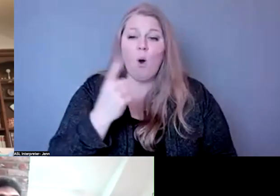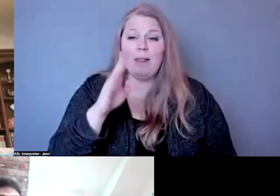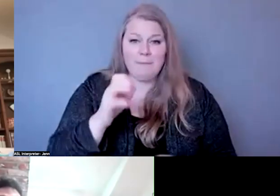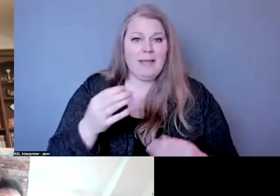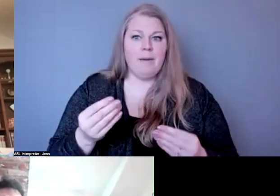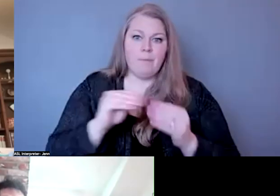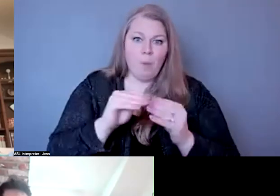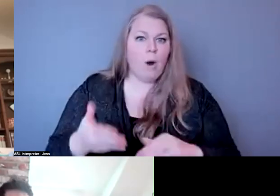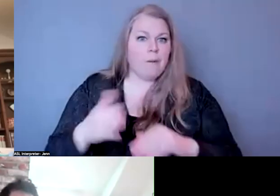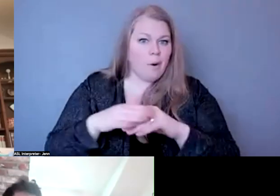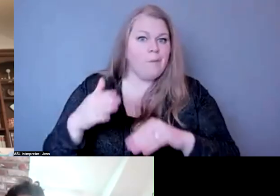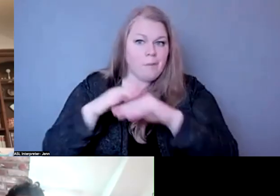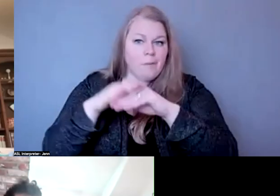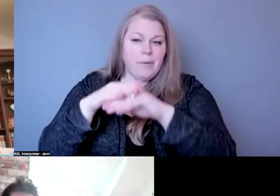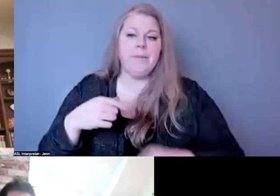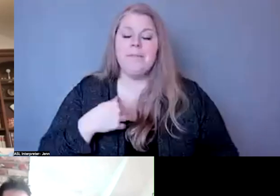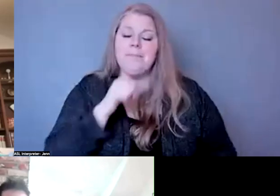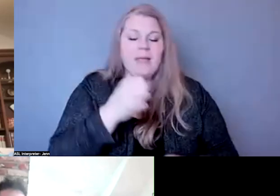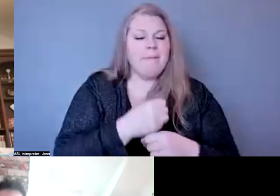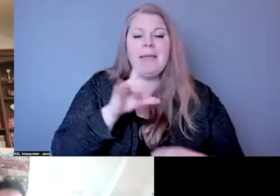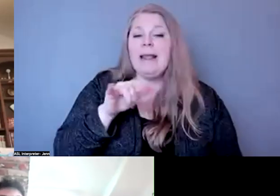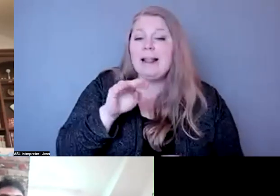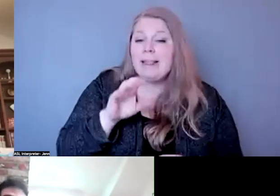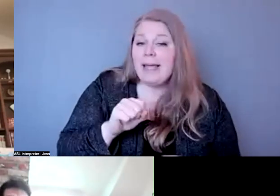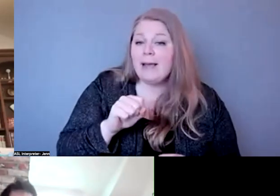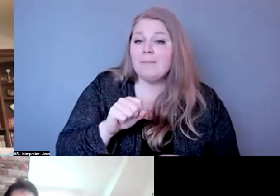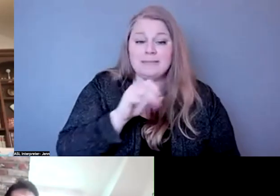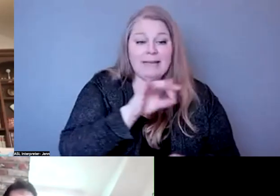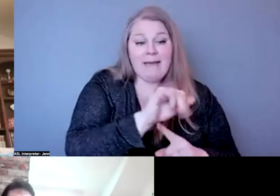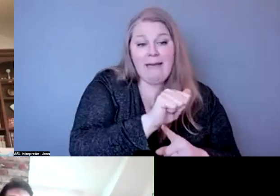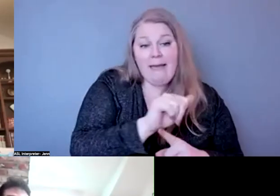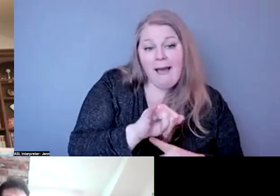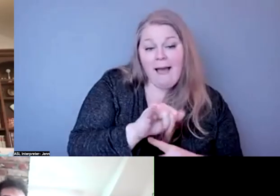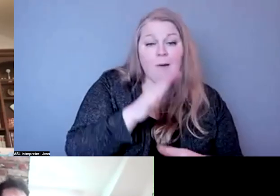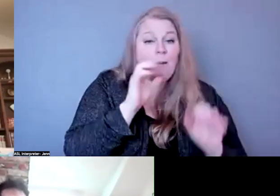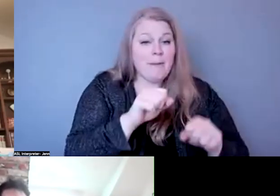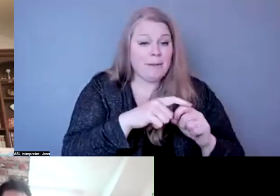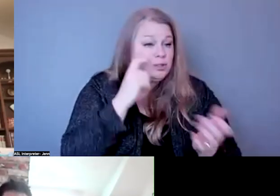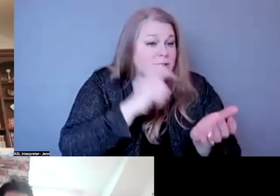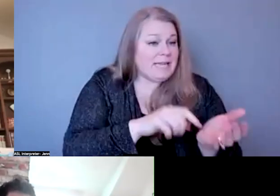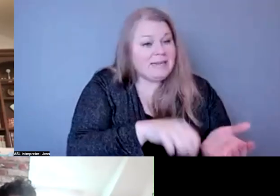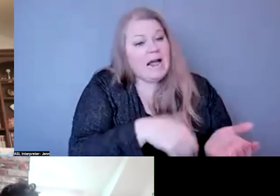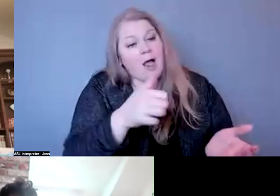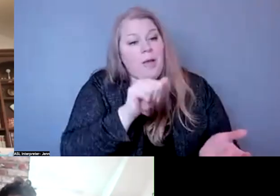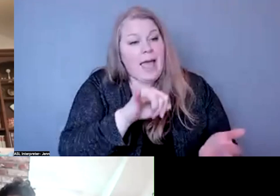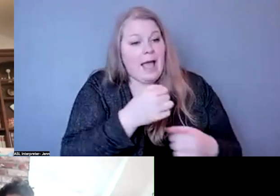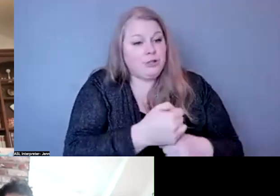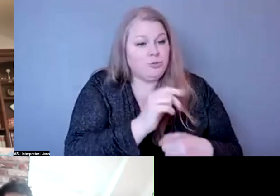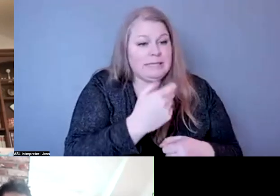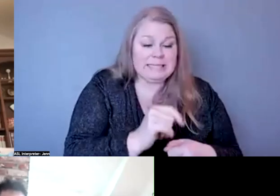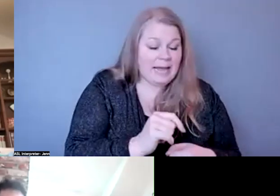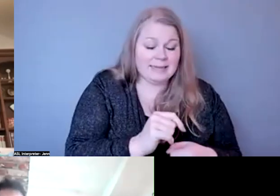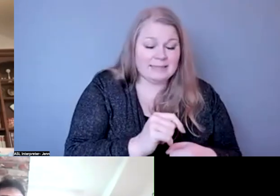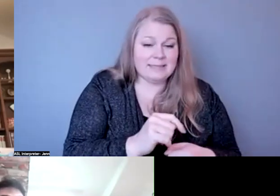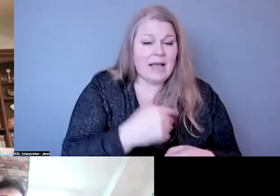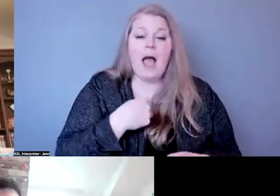greater. I'm not making any claims about whether AI will be able to detect other AI generated text or anything of these natures.